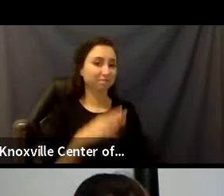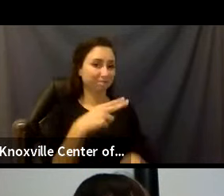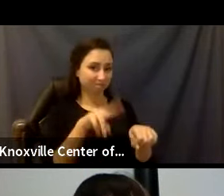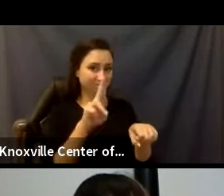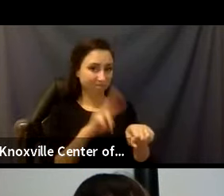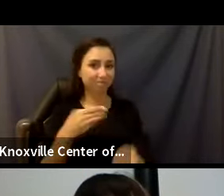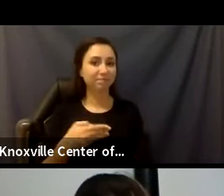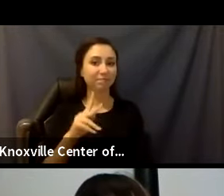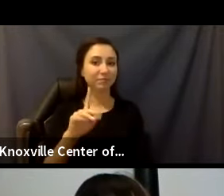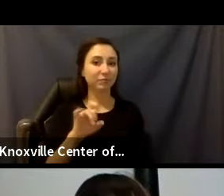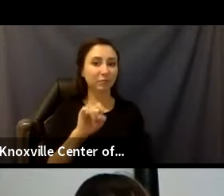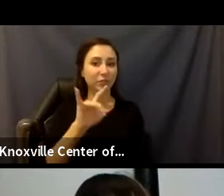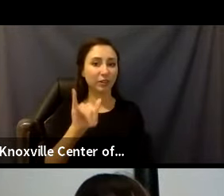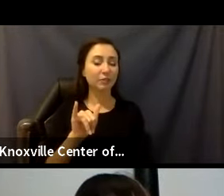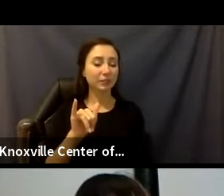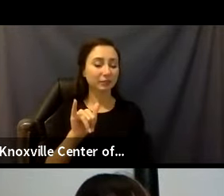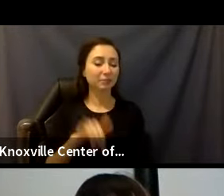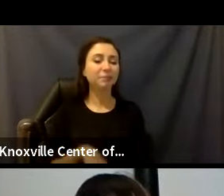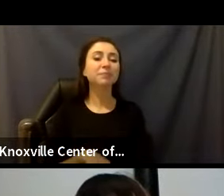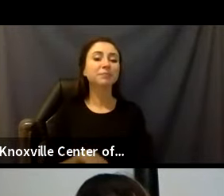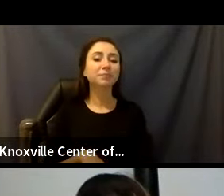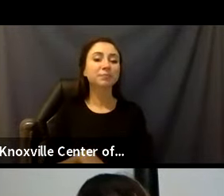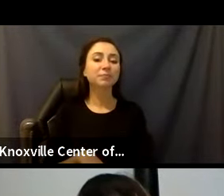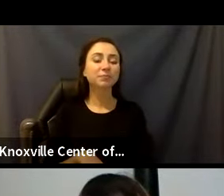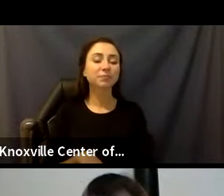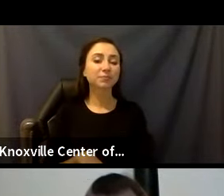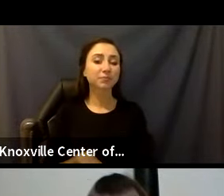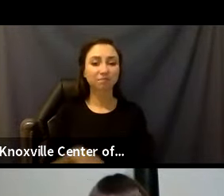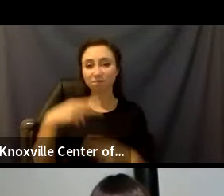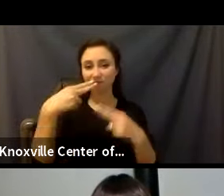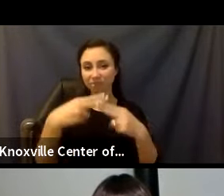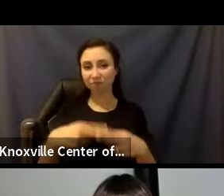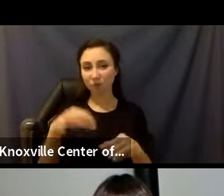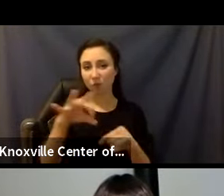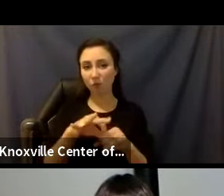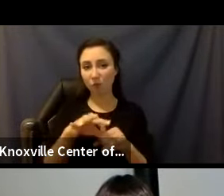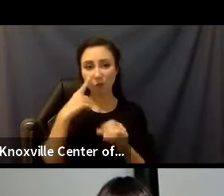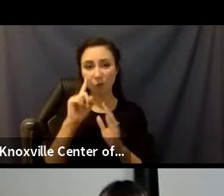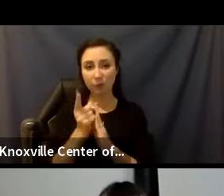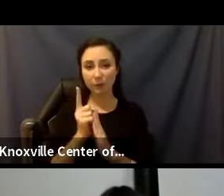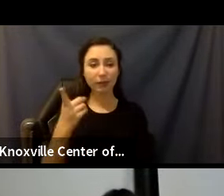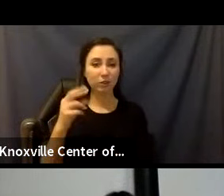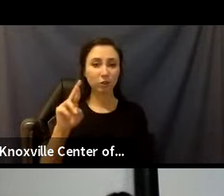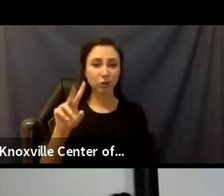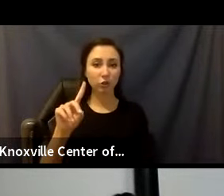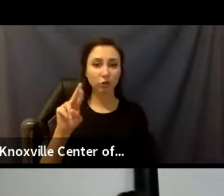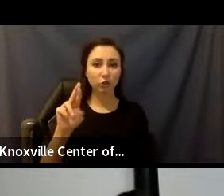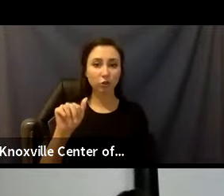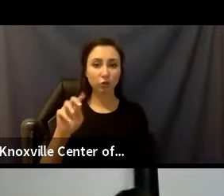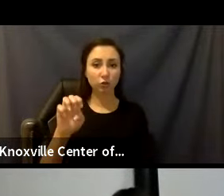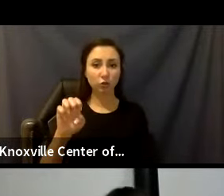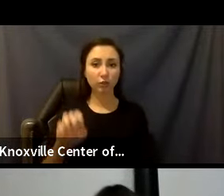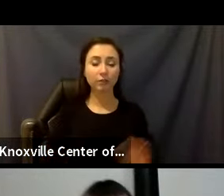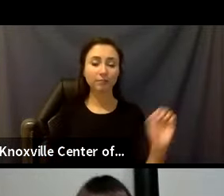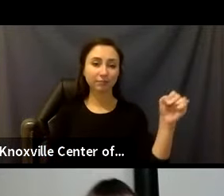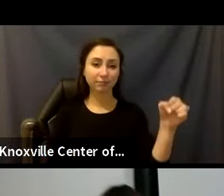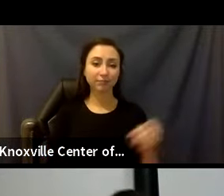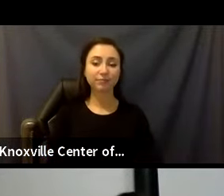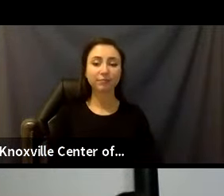Absolutely. This is Kelsey Wilson with the Knox County Health Department, doing a roll call for the minutes. Dr. Drake.